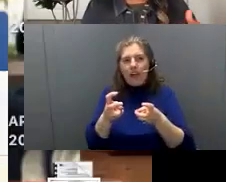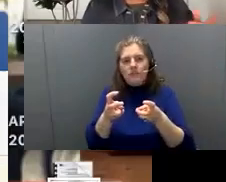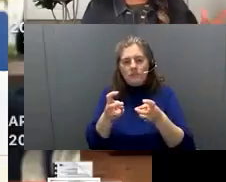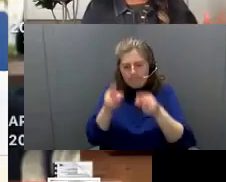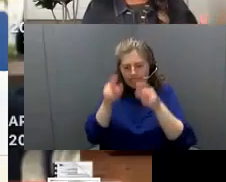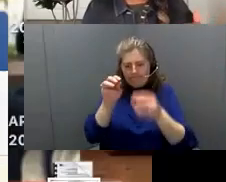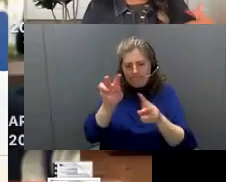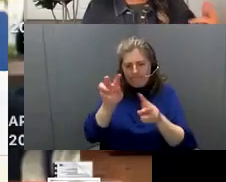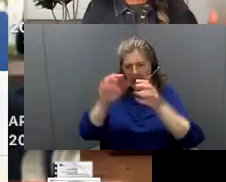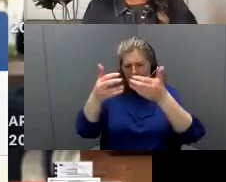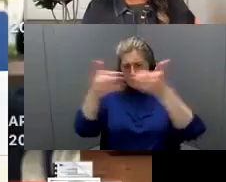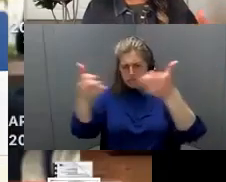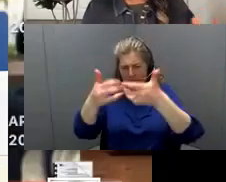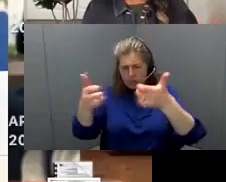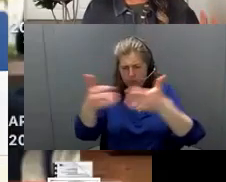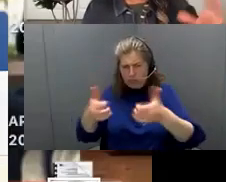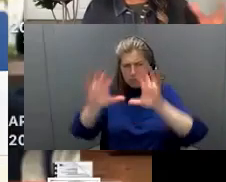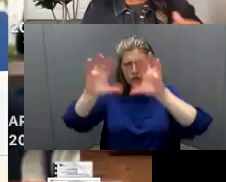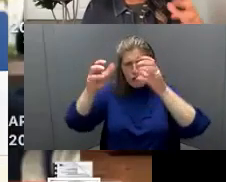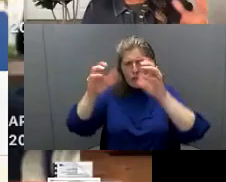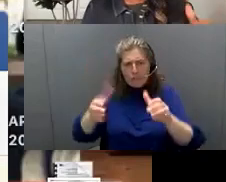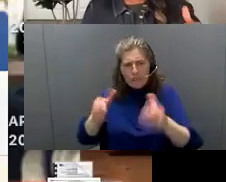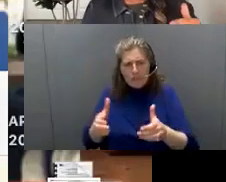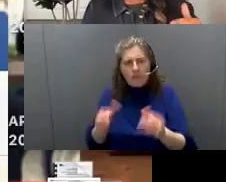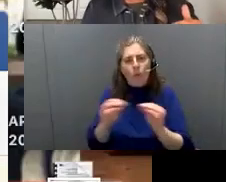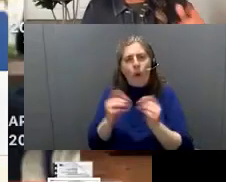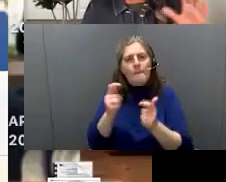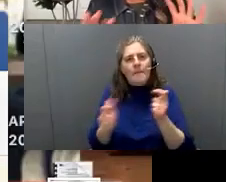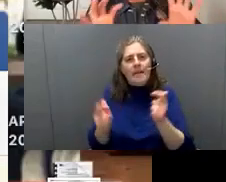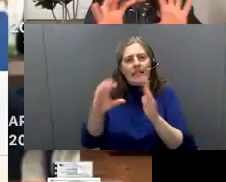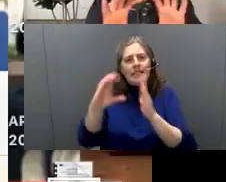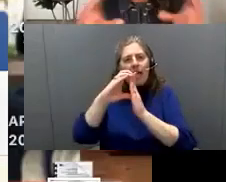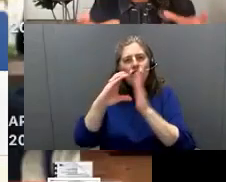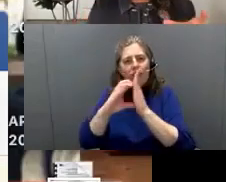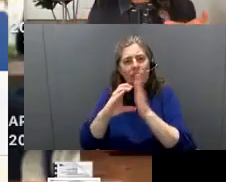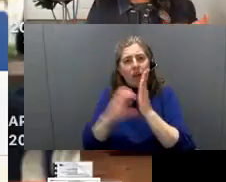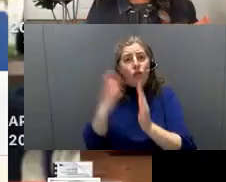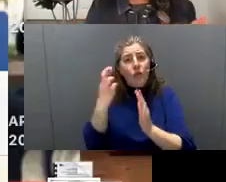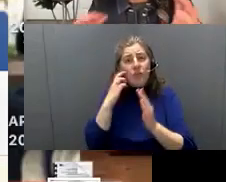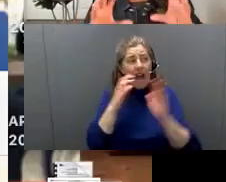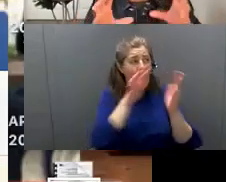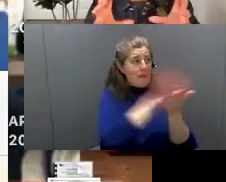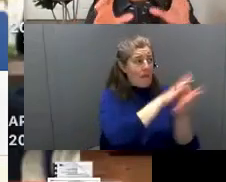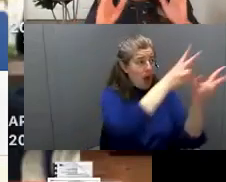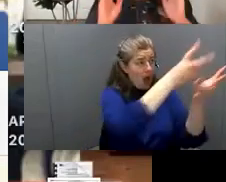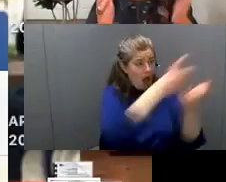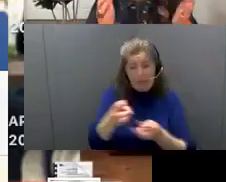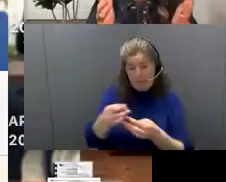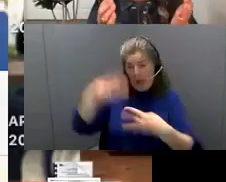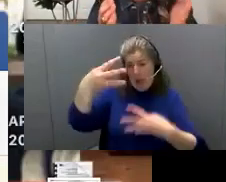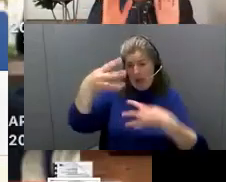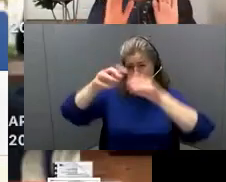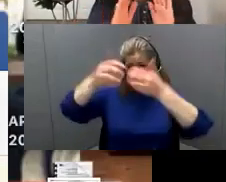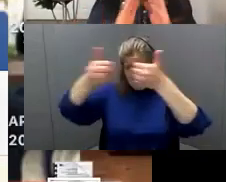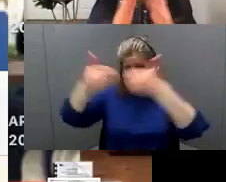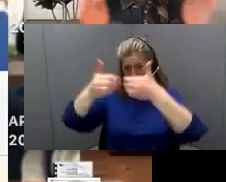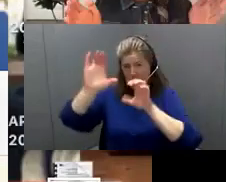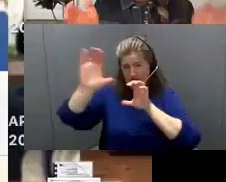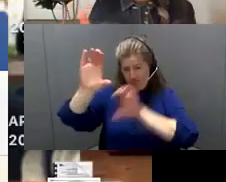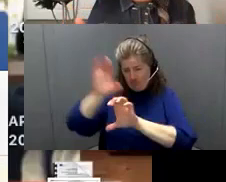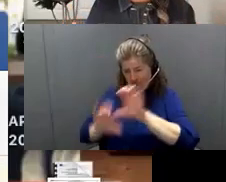I chunked it out into bigger sections. And the reason that I chunked it out was because I know that